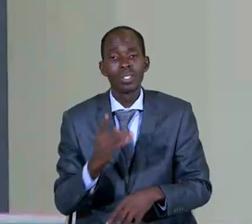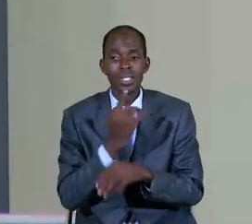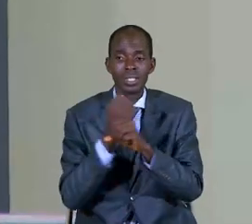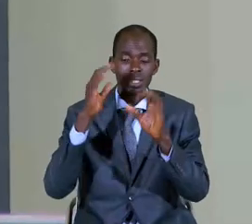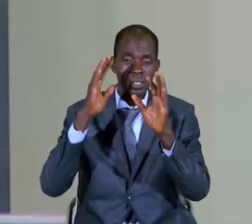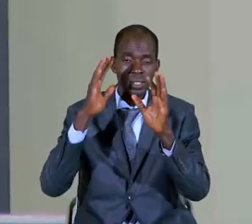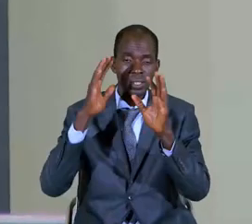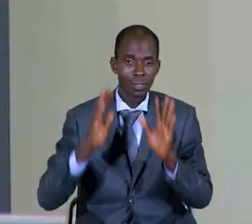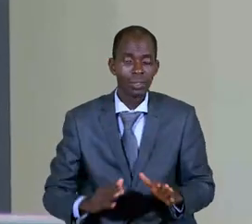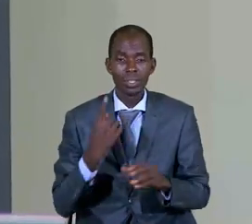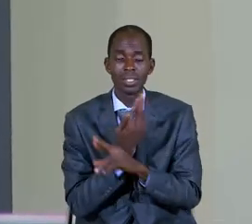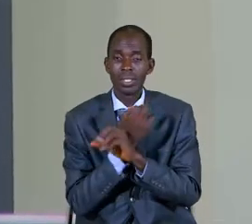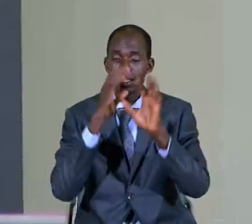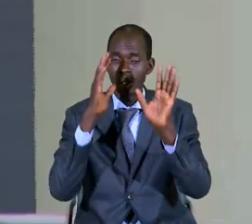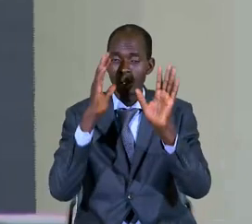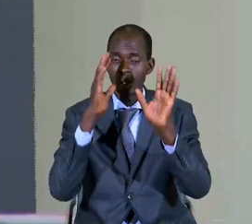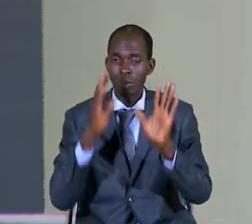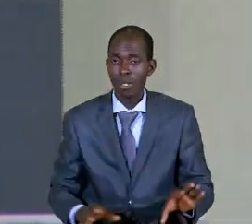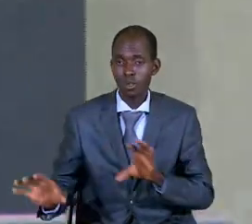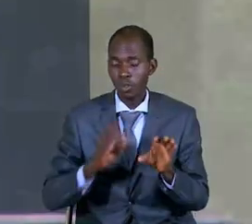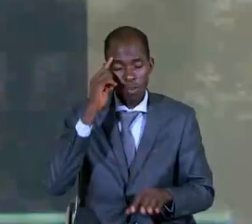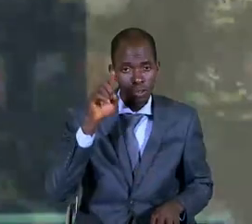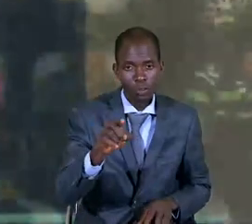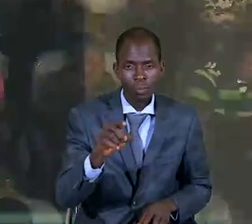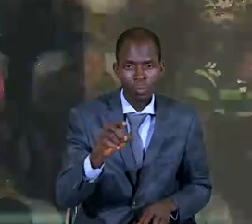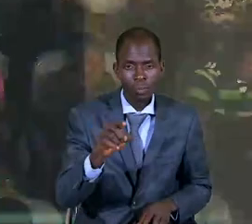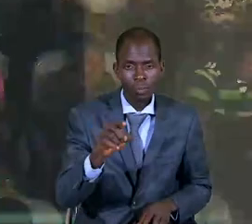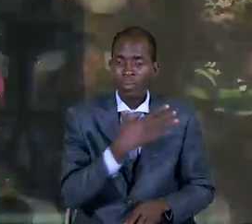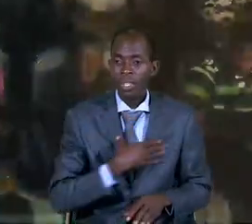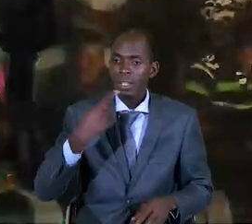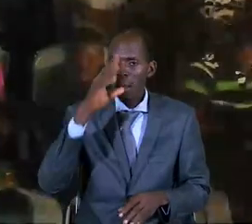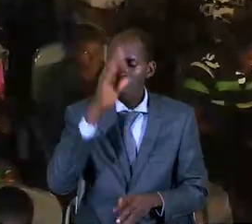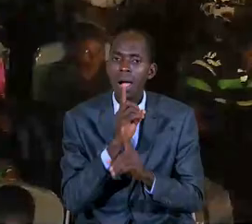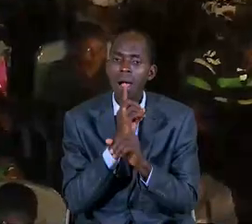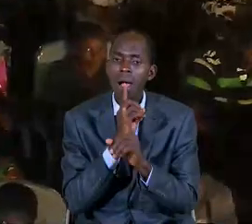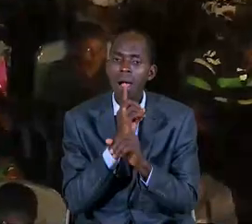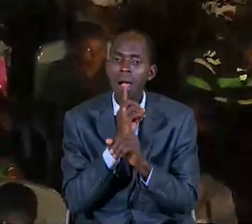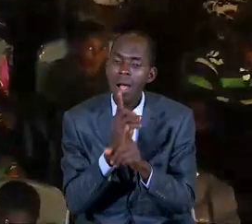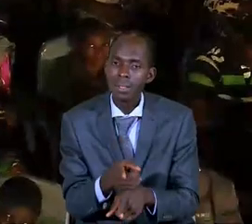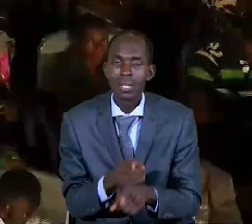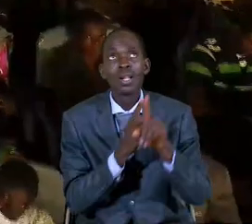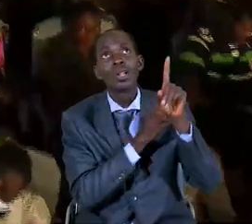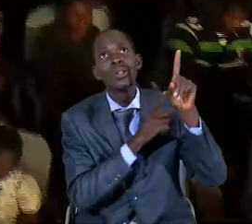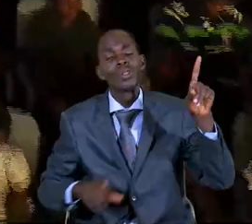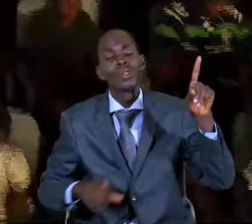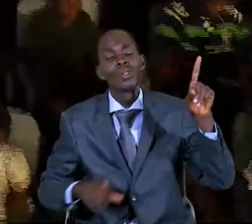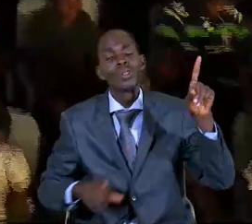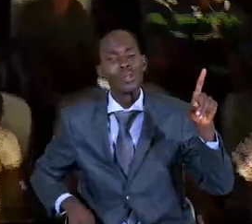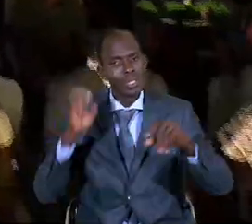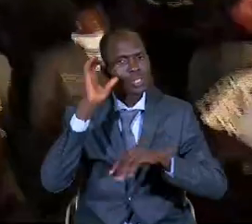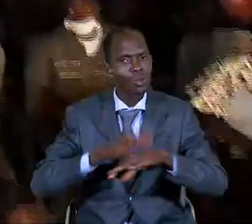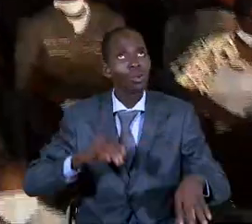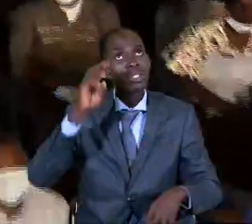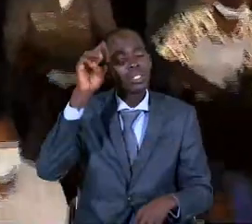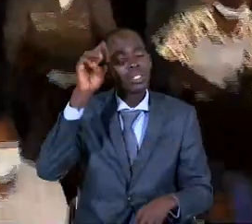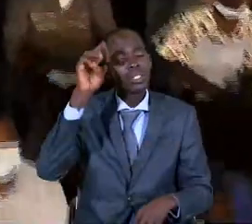Redeemer, should do for you? And he said, Lord. He owned him Lord. He was